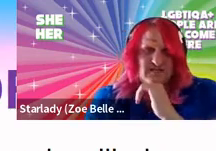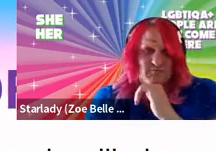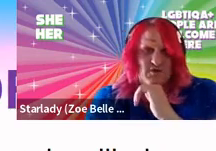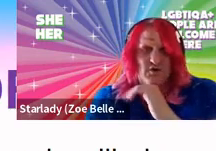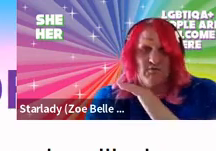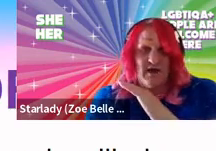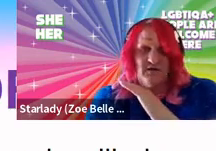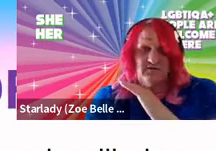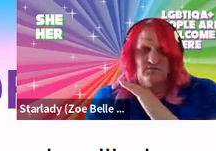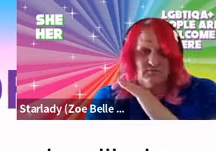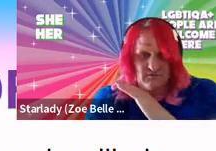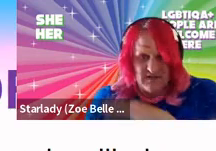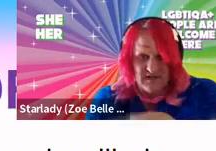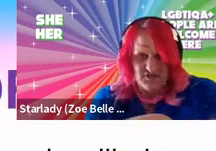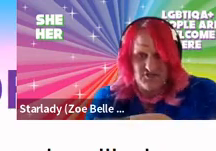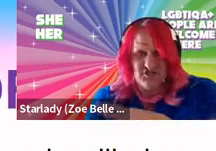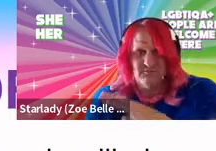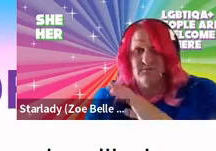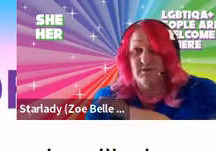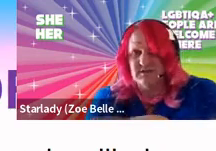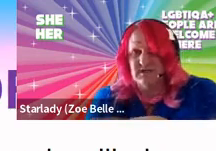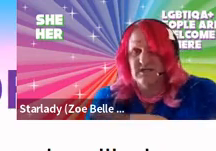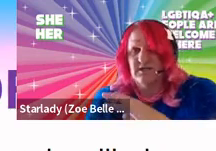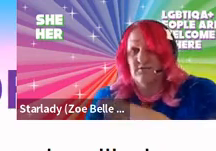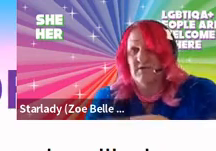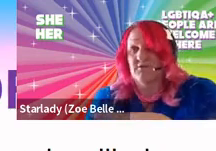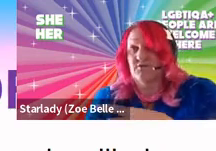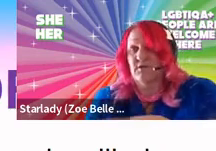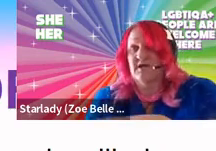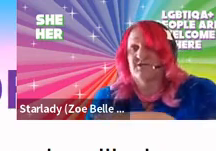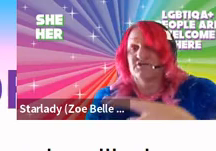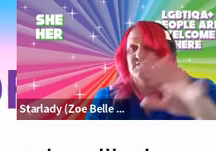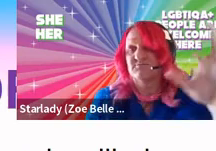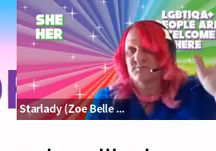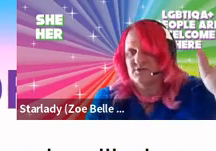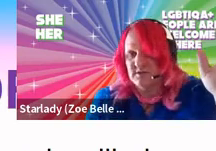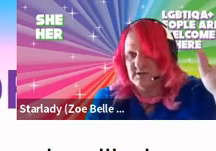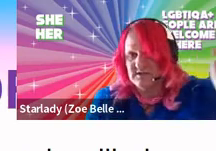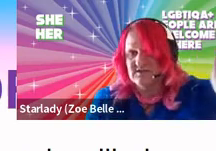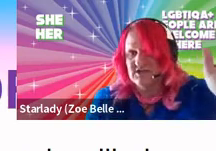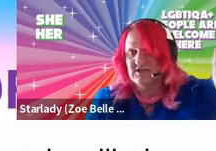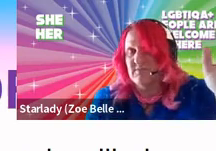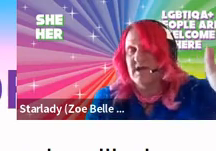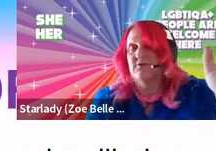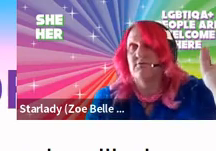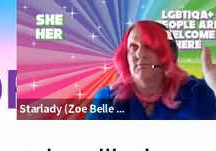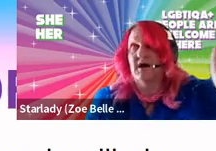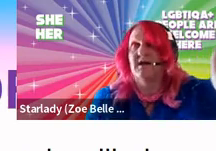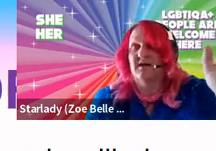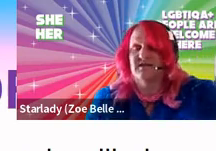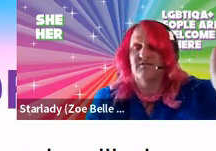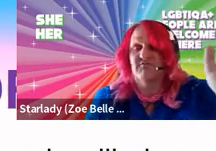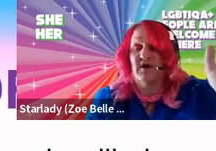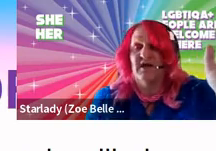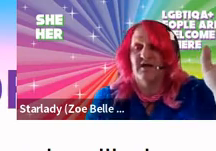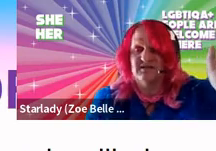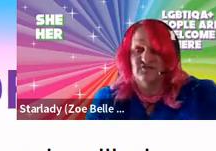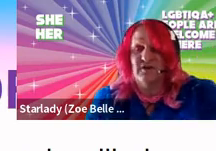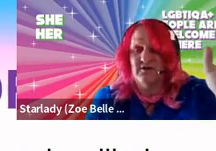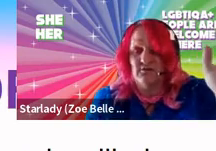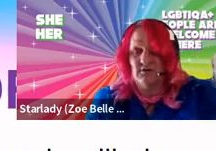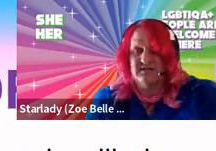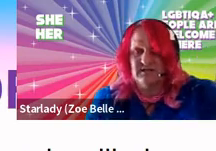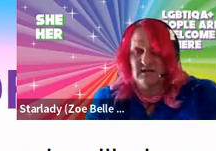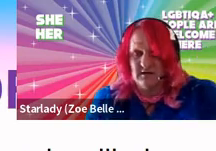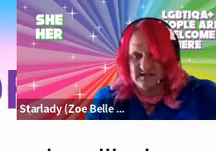sort of stigma around relationships, in particular around the relationships between cisgender men who might identify